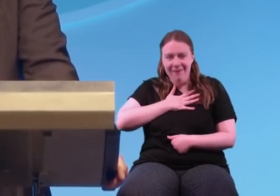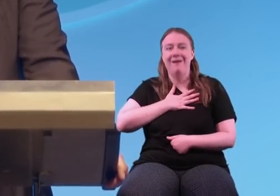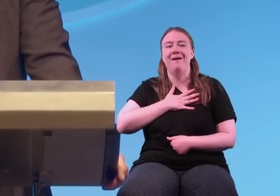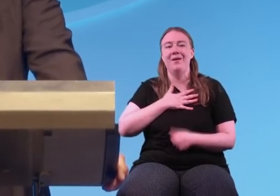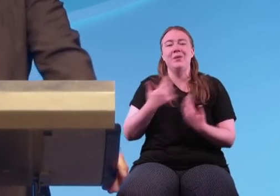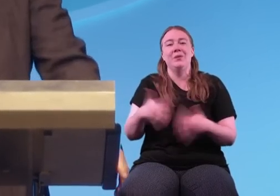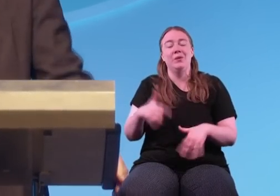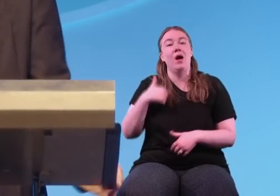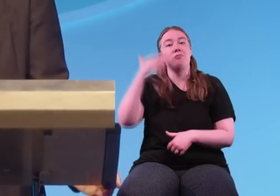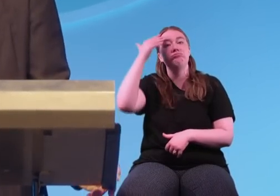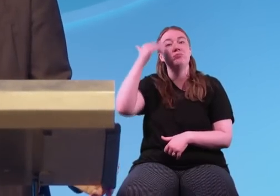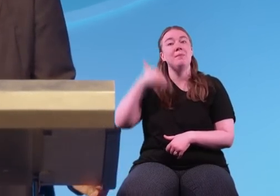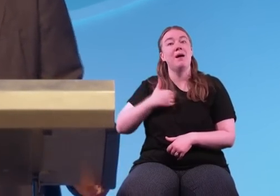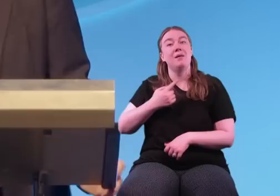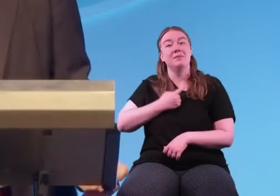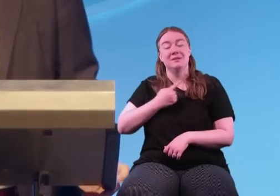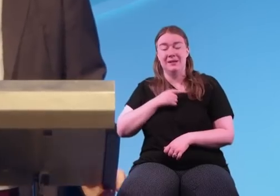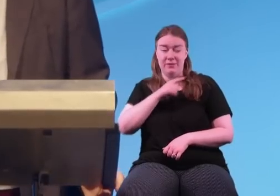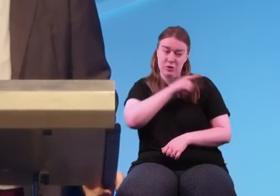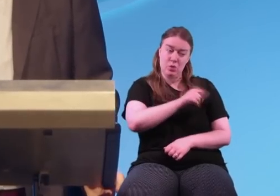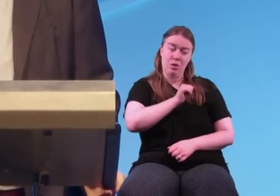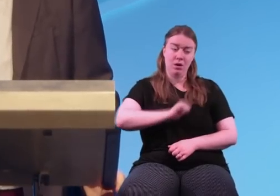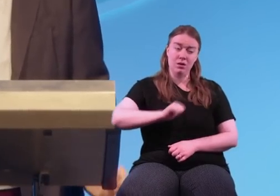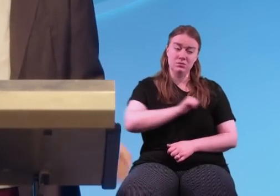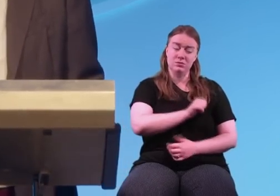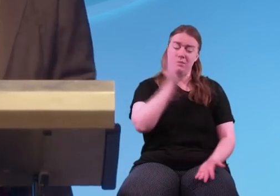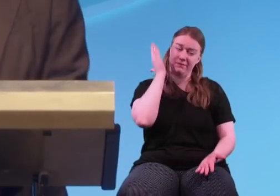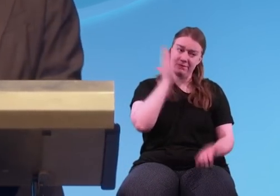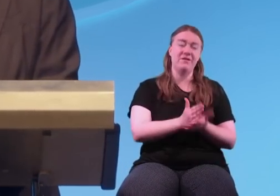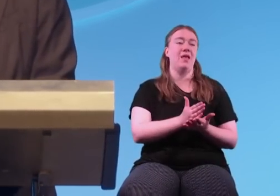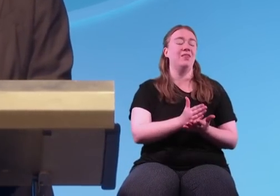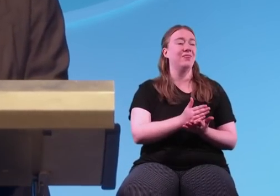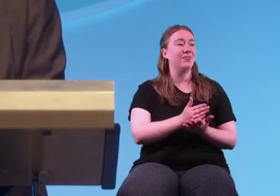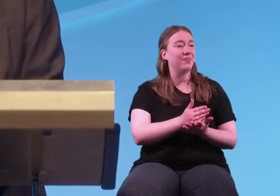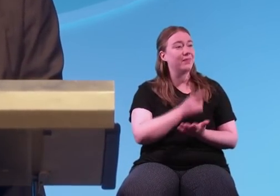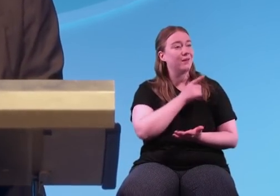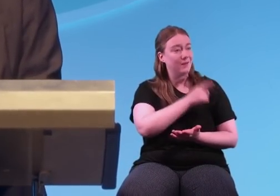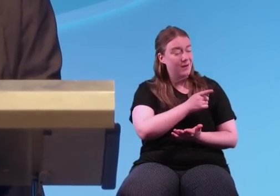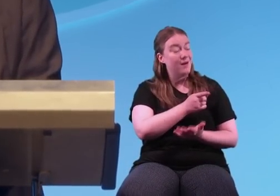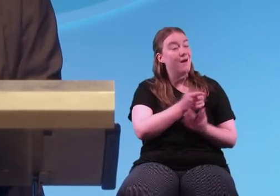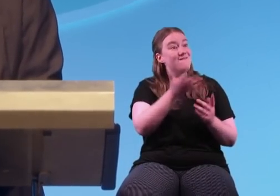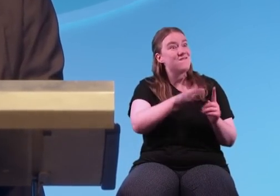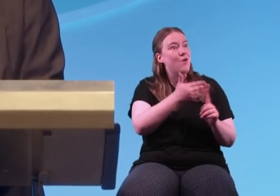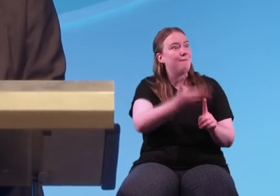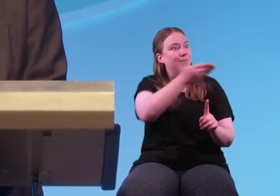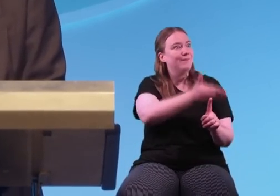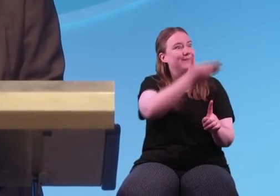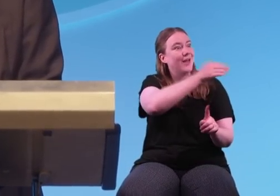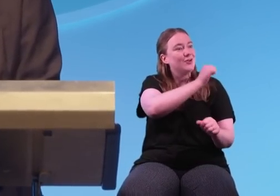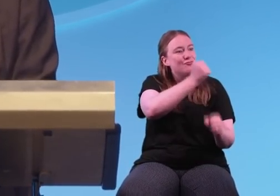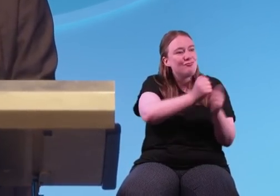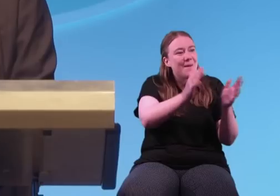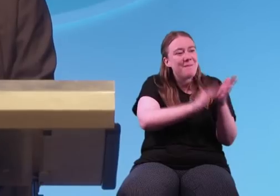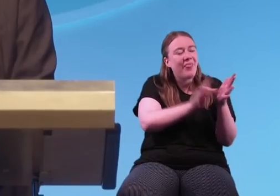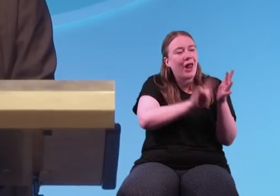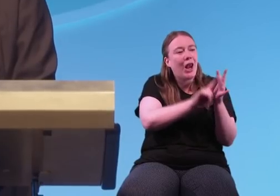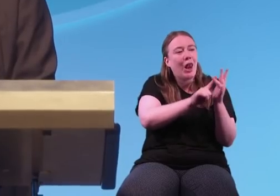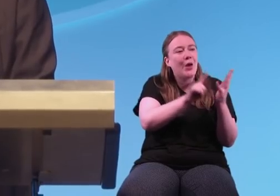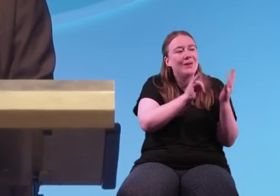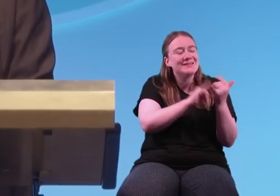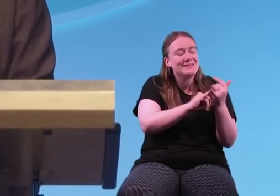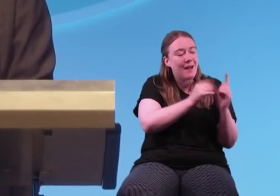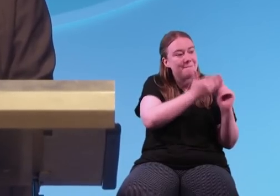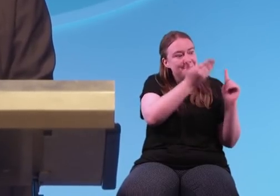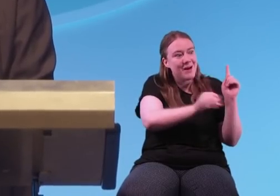I am reminded of your sincere faith, a faith that dwelt first in your grandmother Lois and in your mother Eunice,